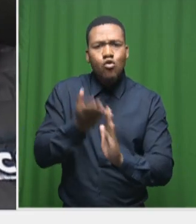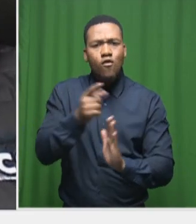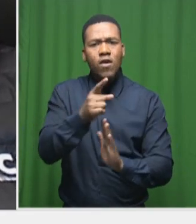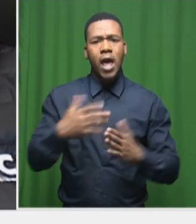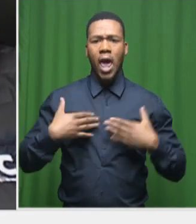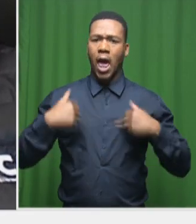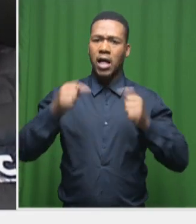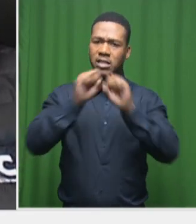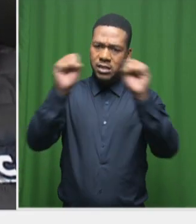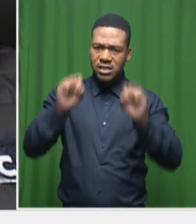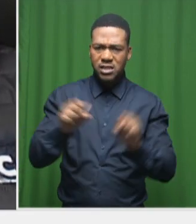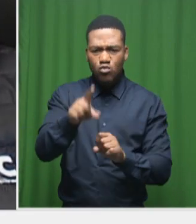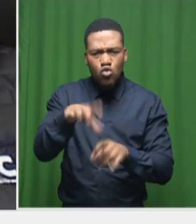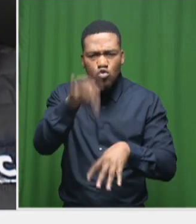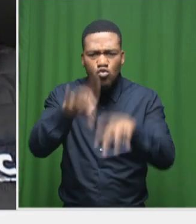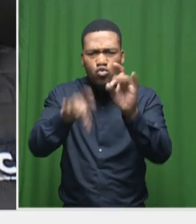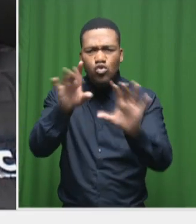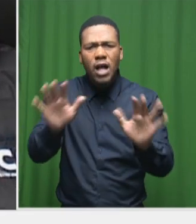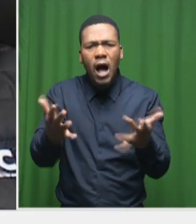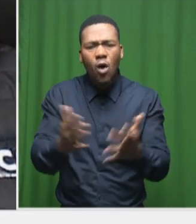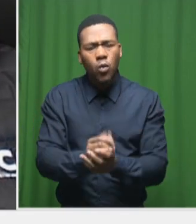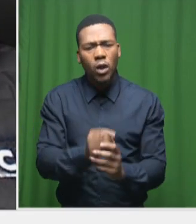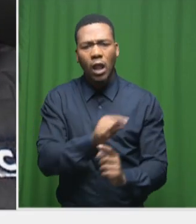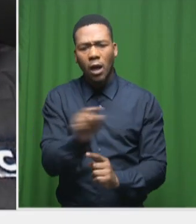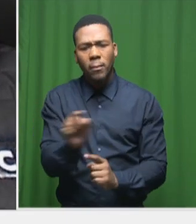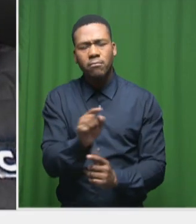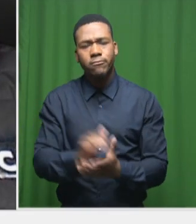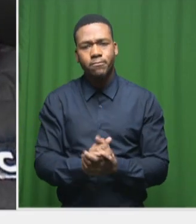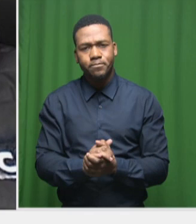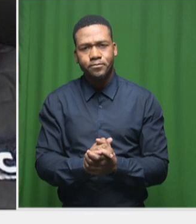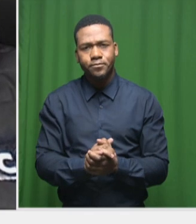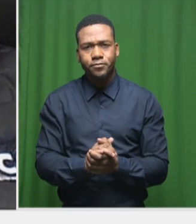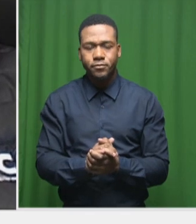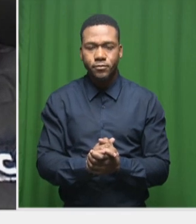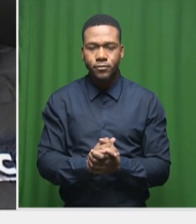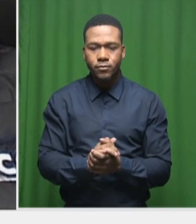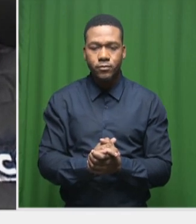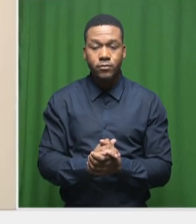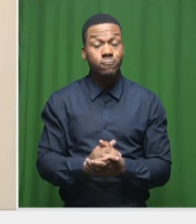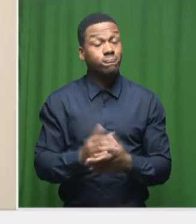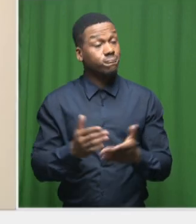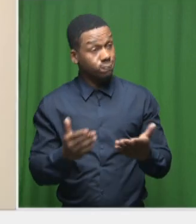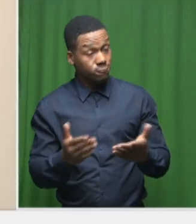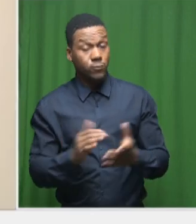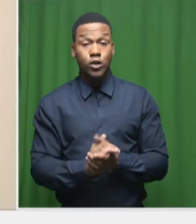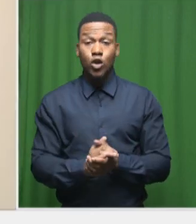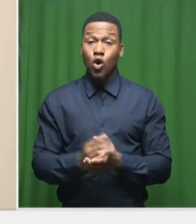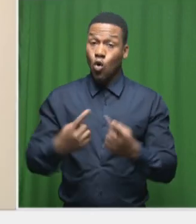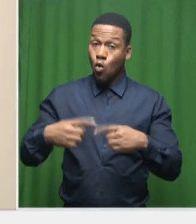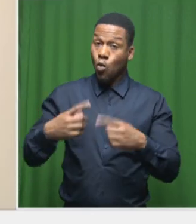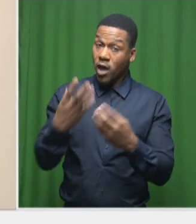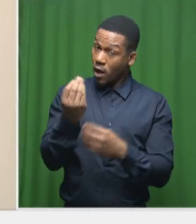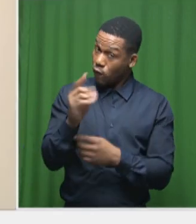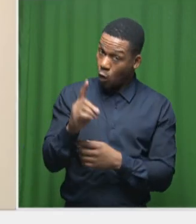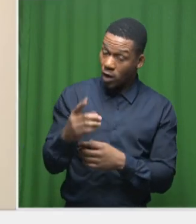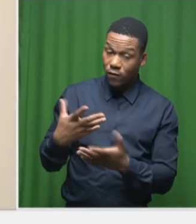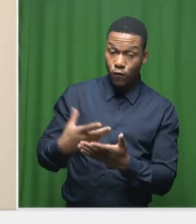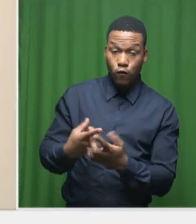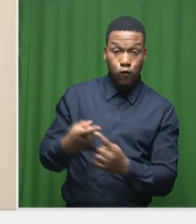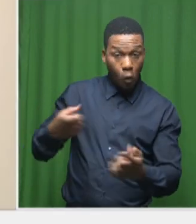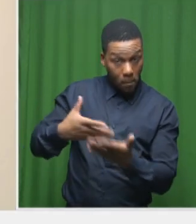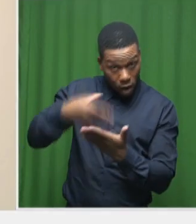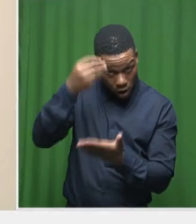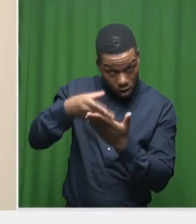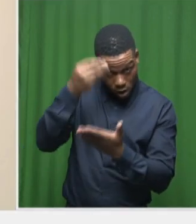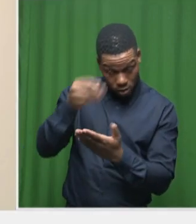the kind of things we're looking at? So in terms of what we have from the Learning Factory perspective,